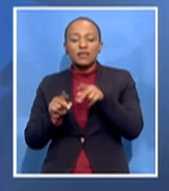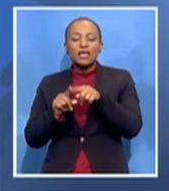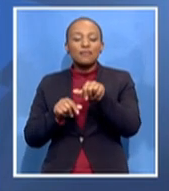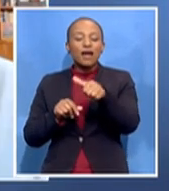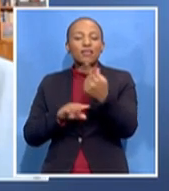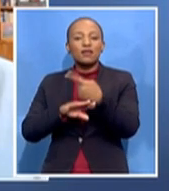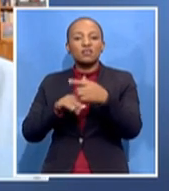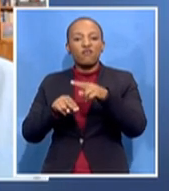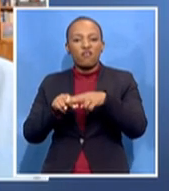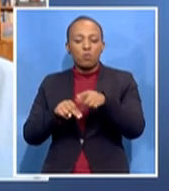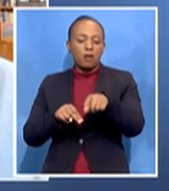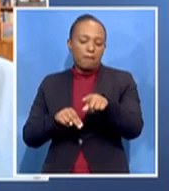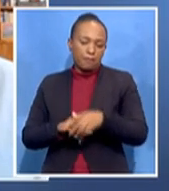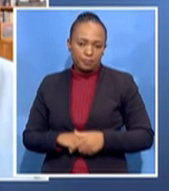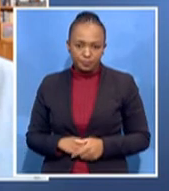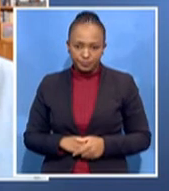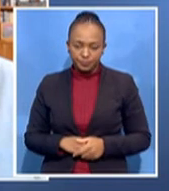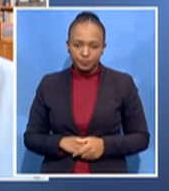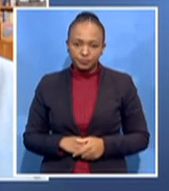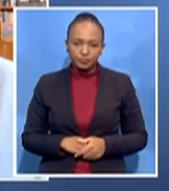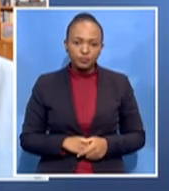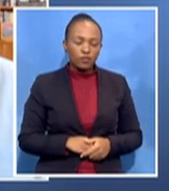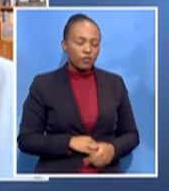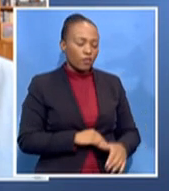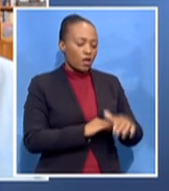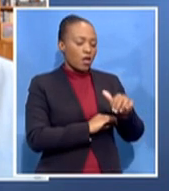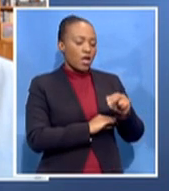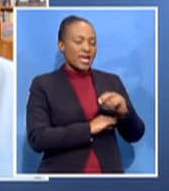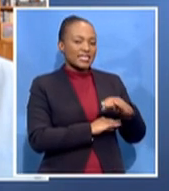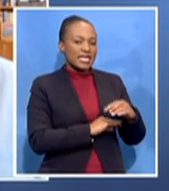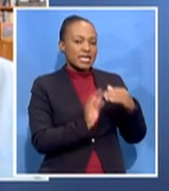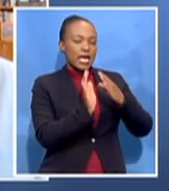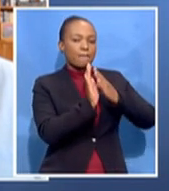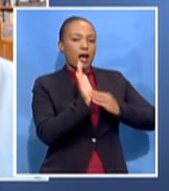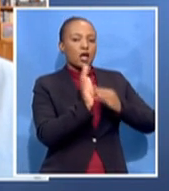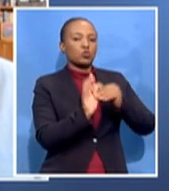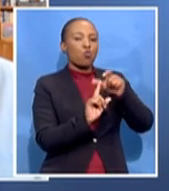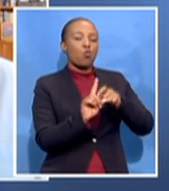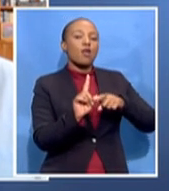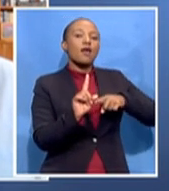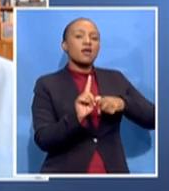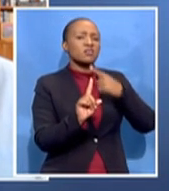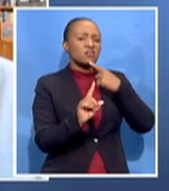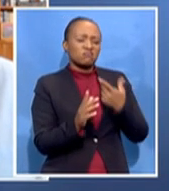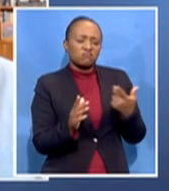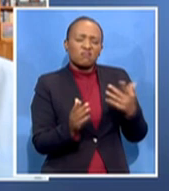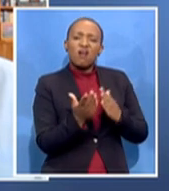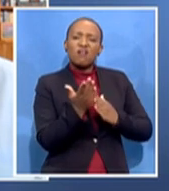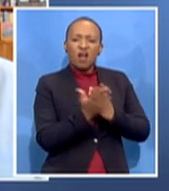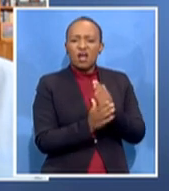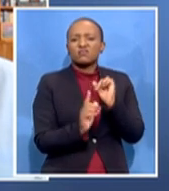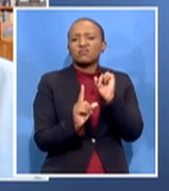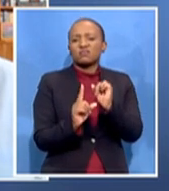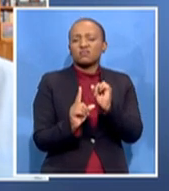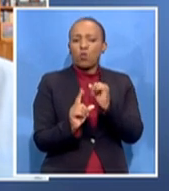ANC Secretary-General Ace Magashule says Zuma is well within his rights not to appear at the commission. Is